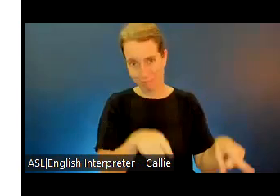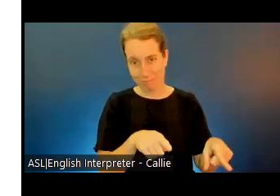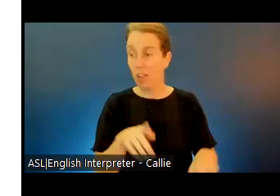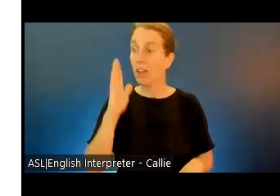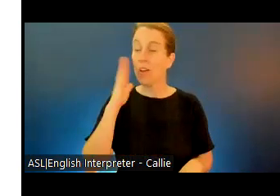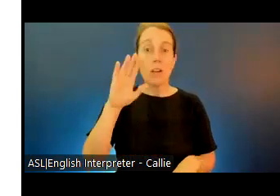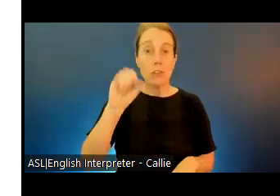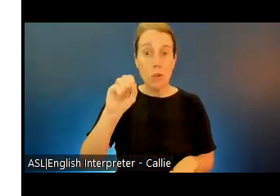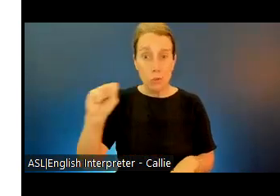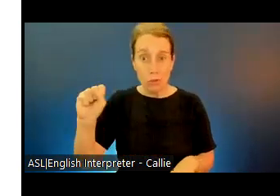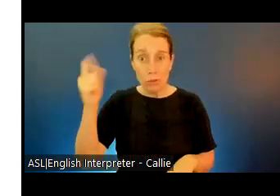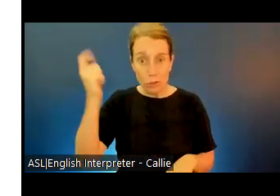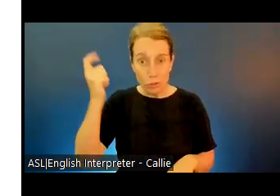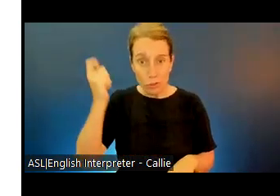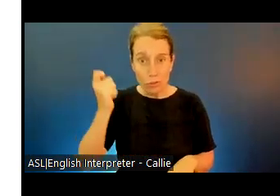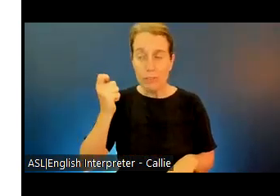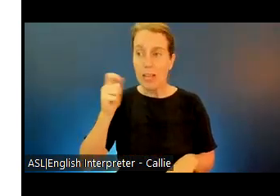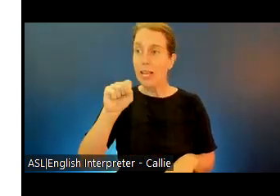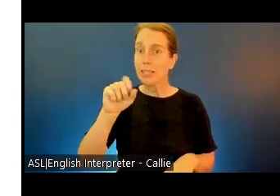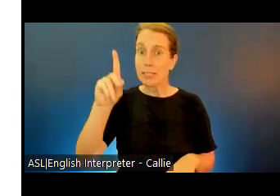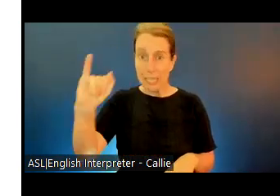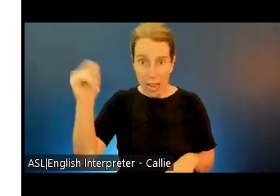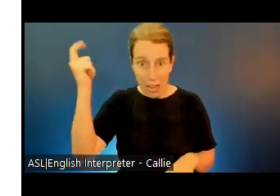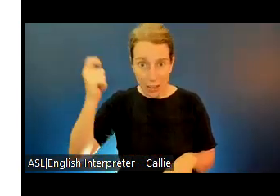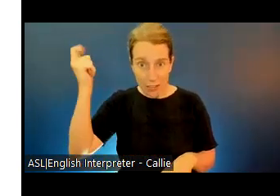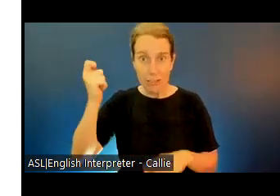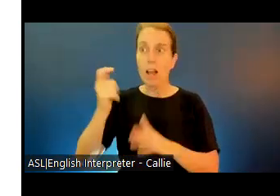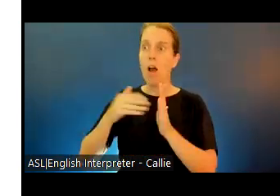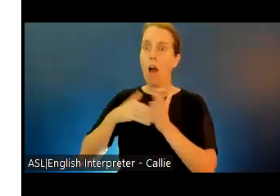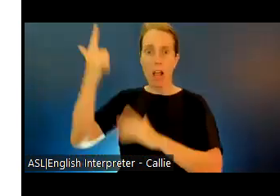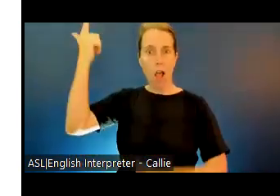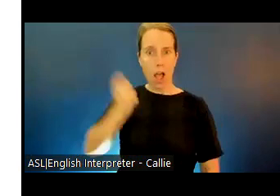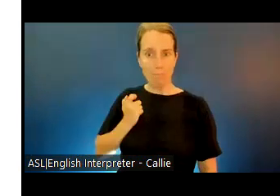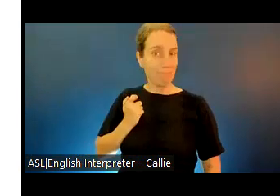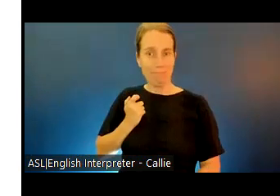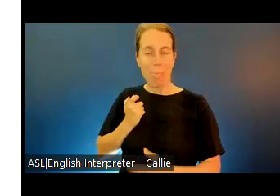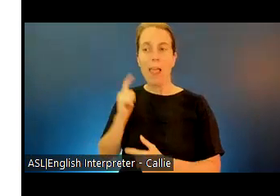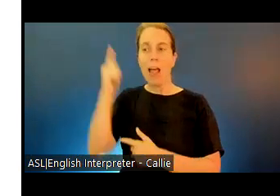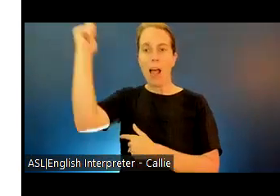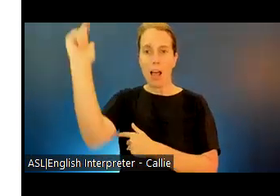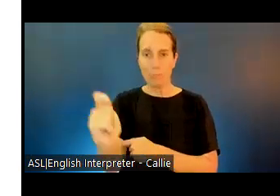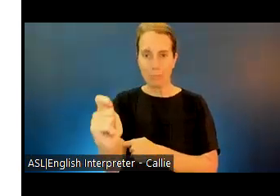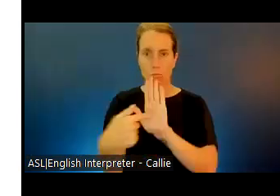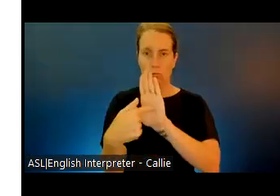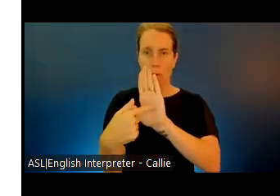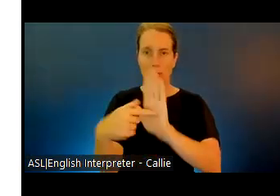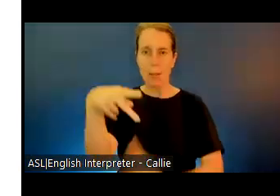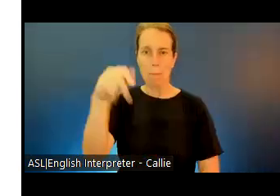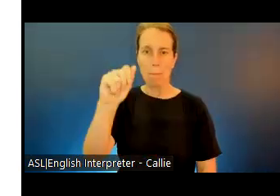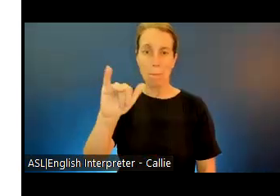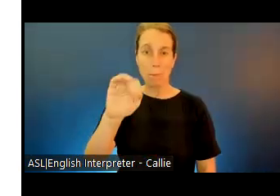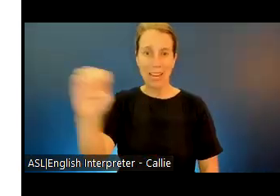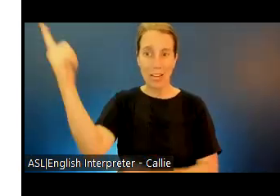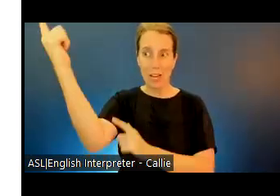that many times people have representative payees who are in charge of handling their financial matters. And so for us, it's